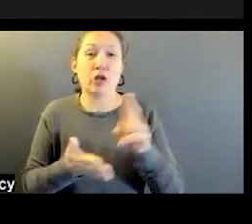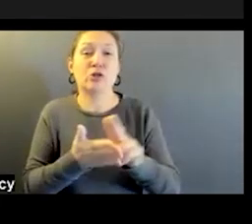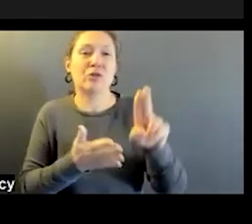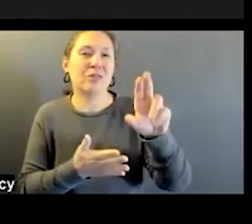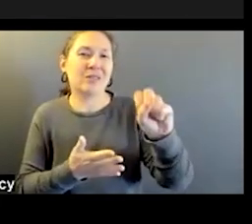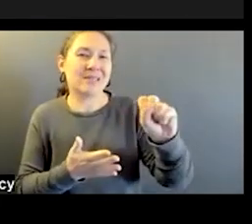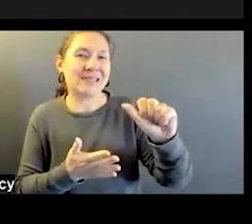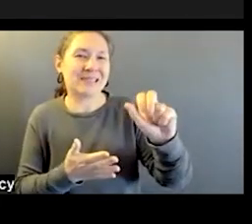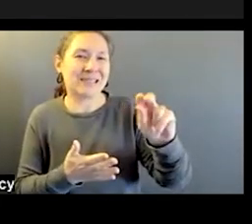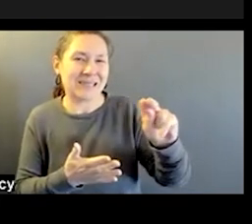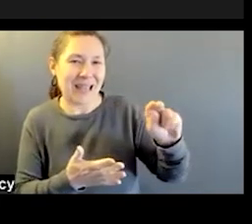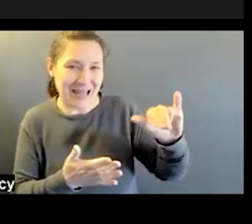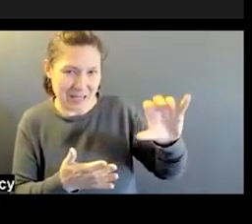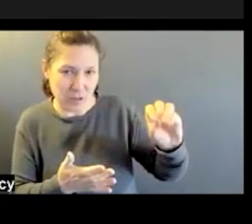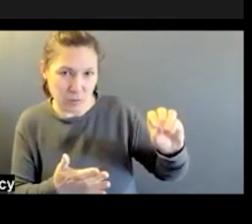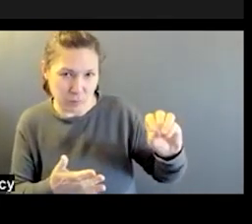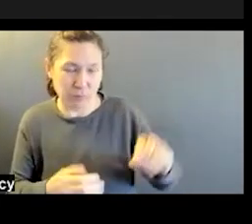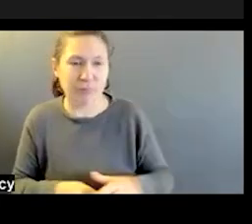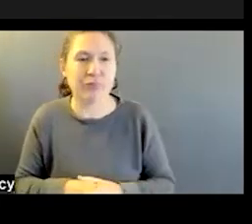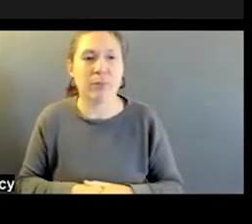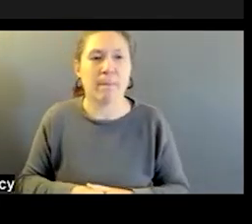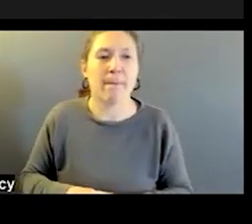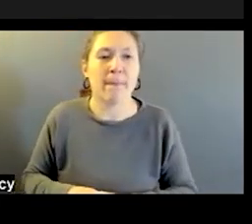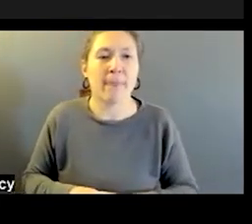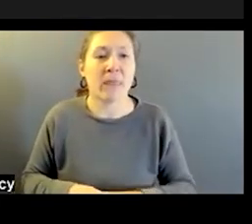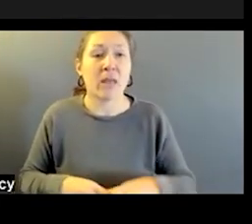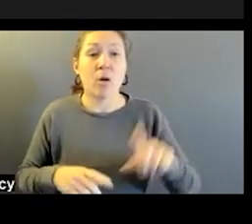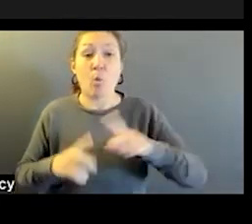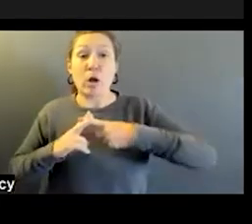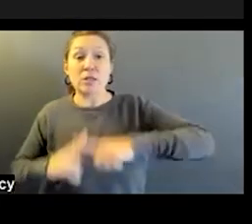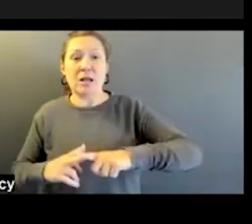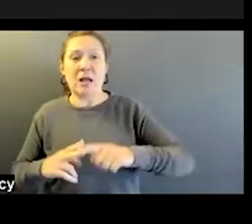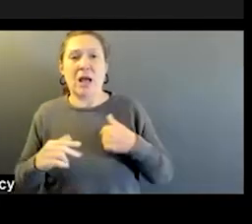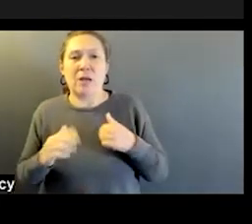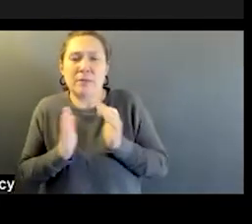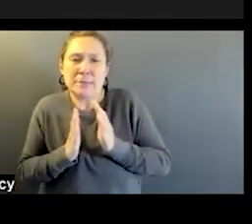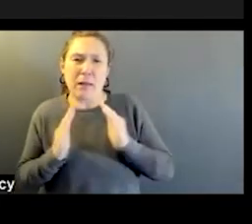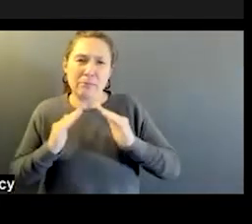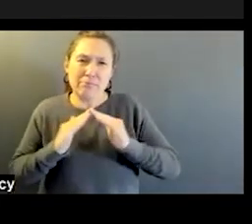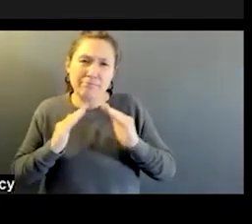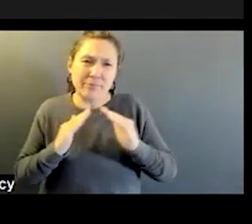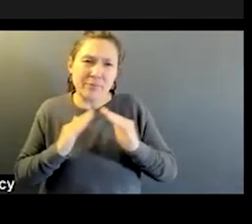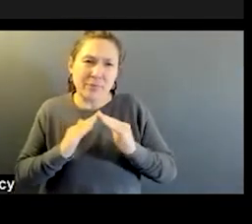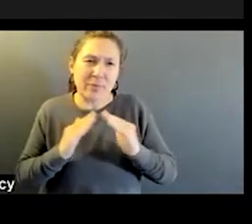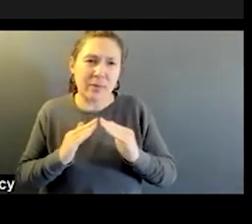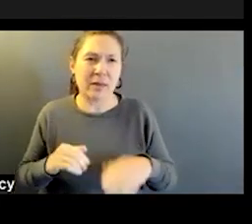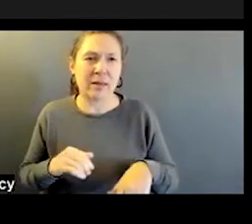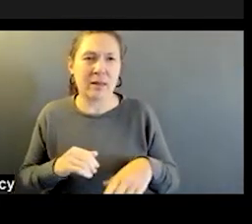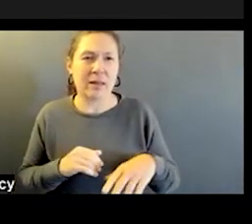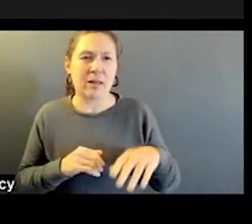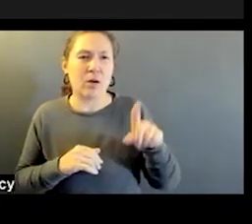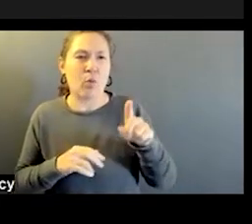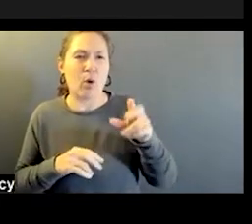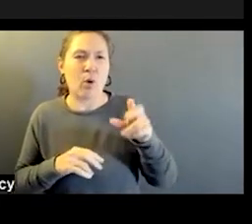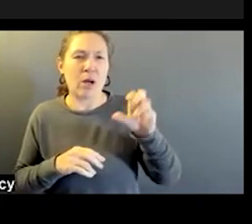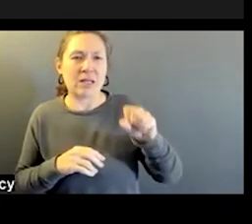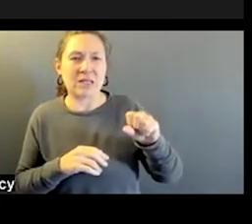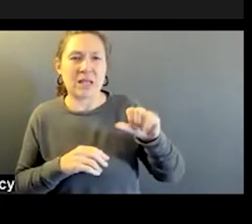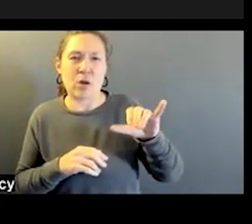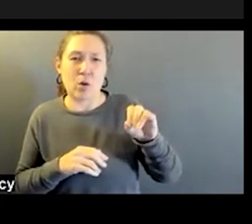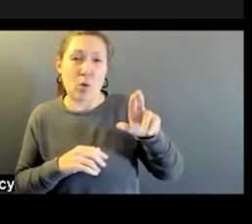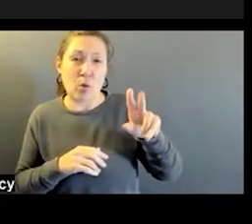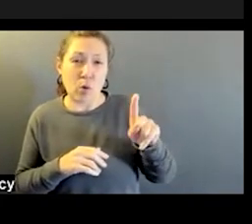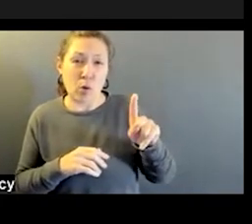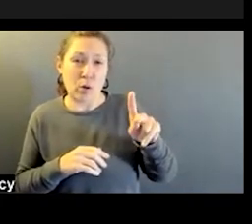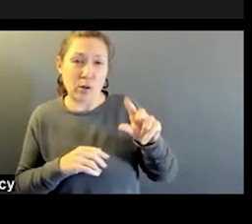Everything starts in Thurlestone, a little village in the mountains of South Yorkshire. It's the place where it has been recorded,